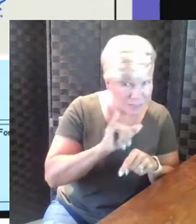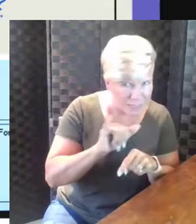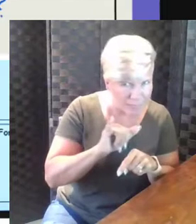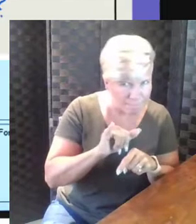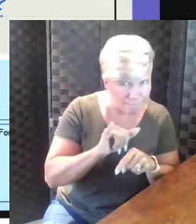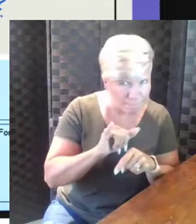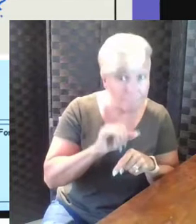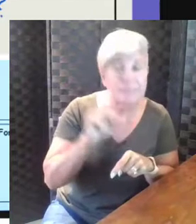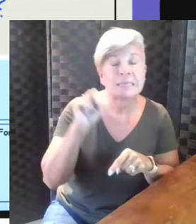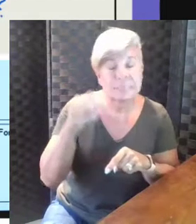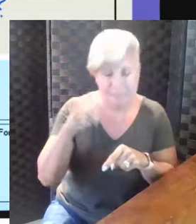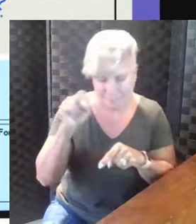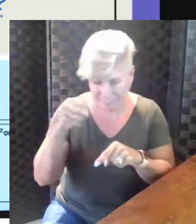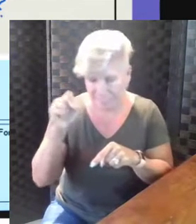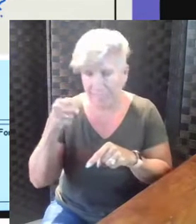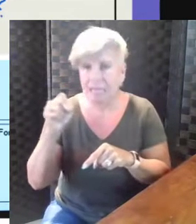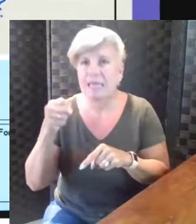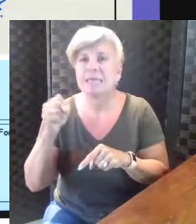same?